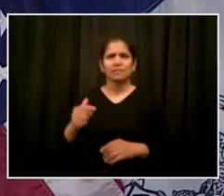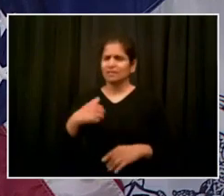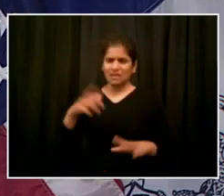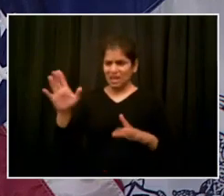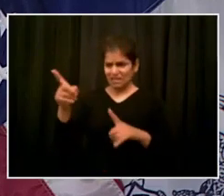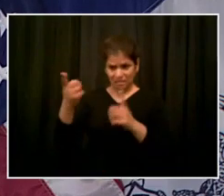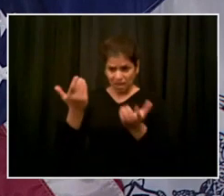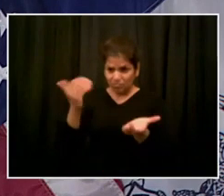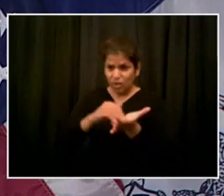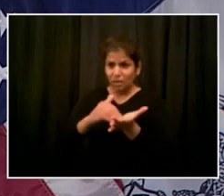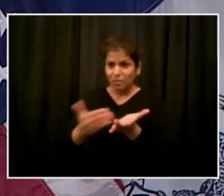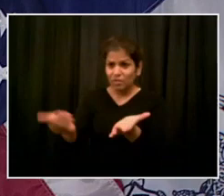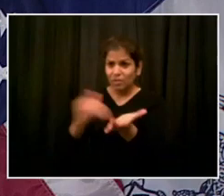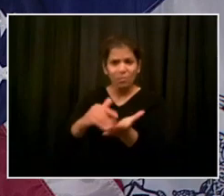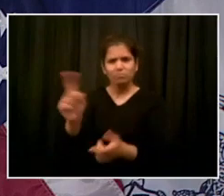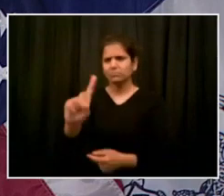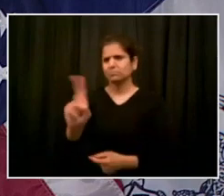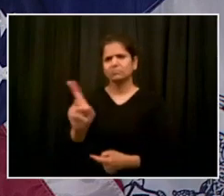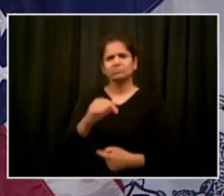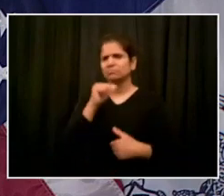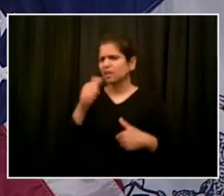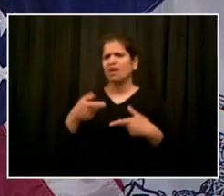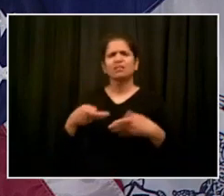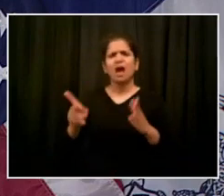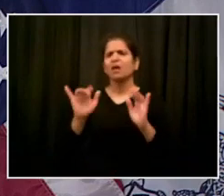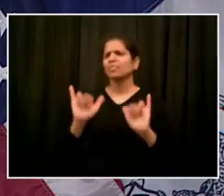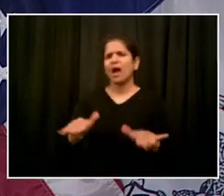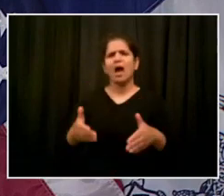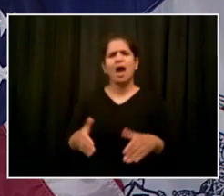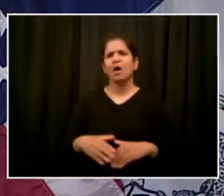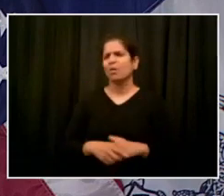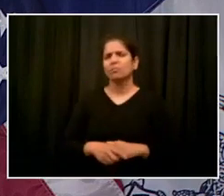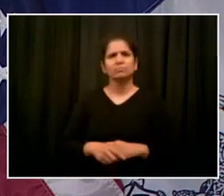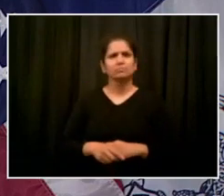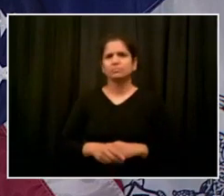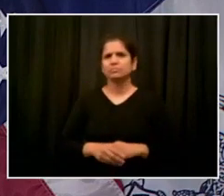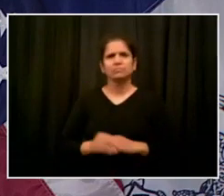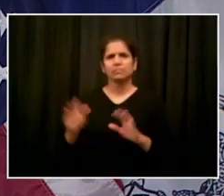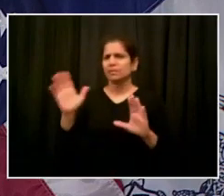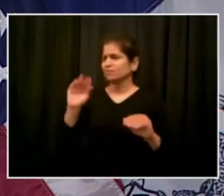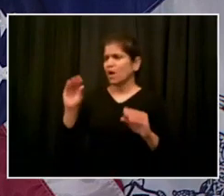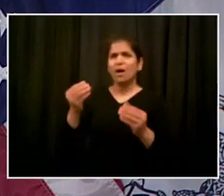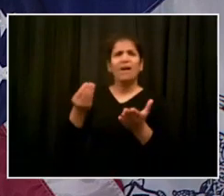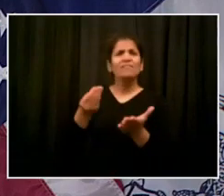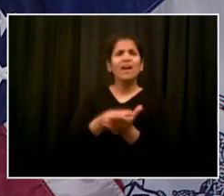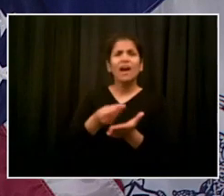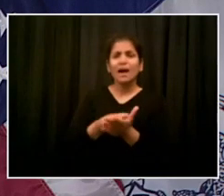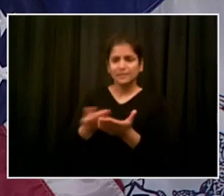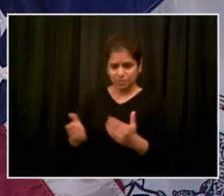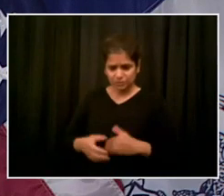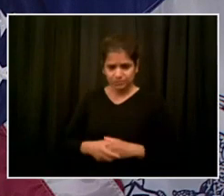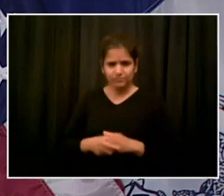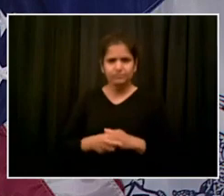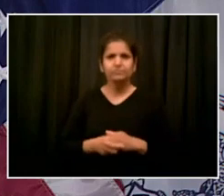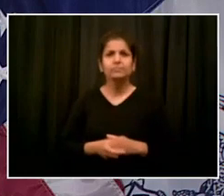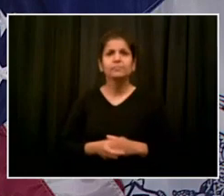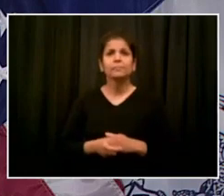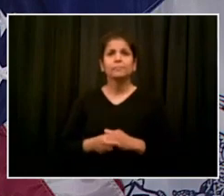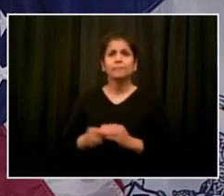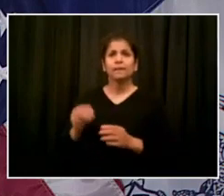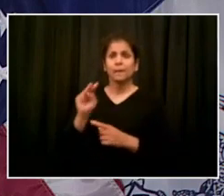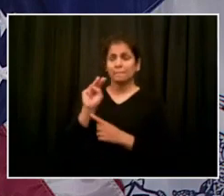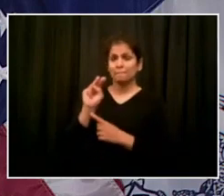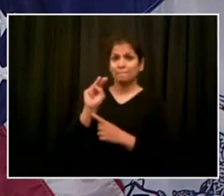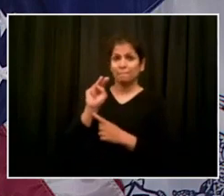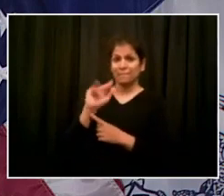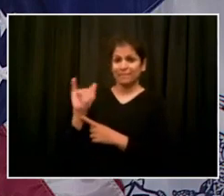the fact is, I think the authorities in Minneapolis were right to say, you know, this was something